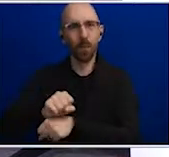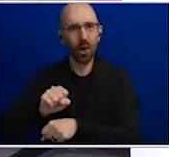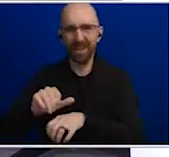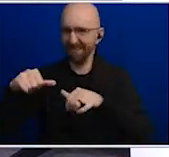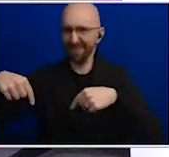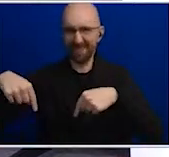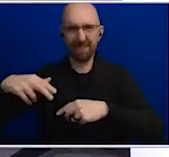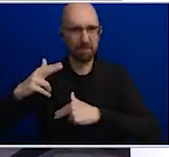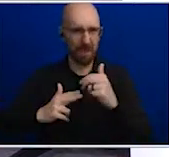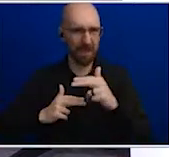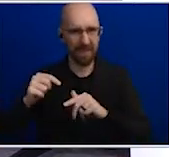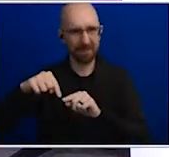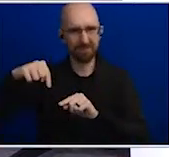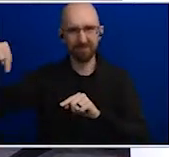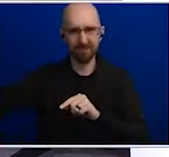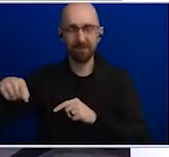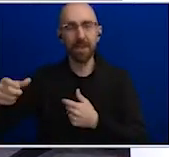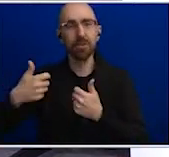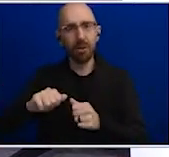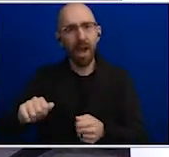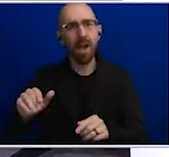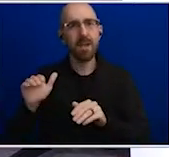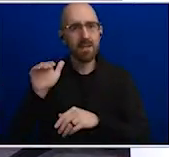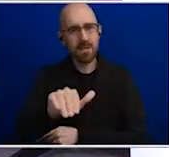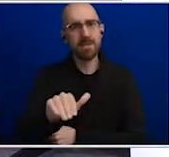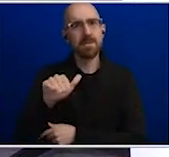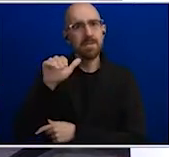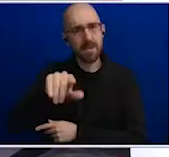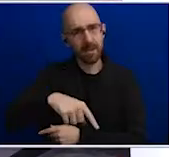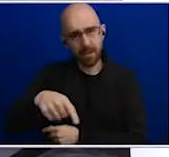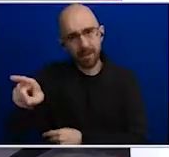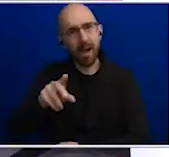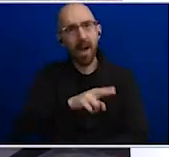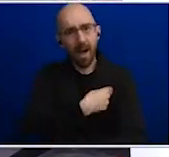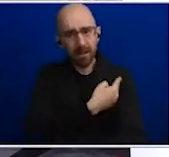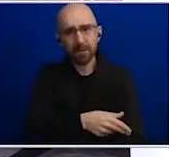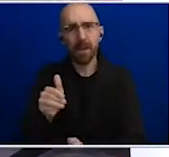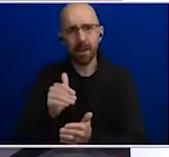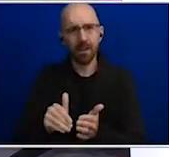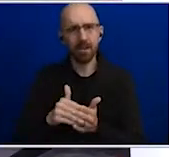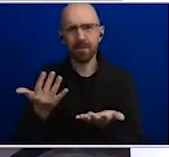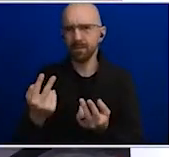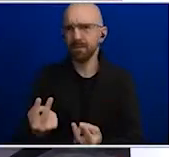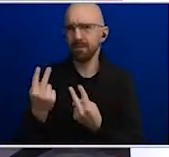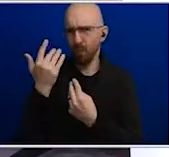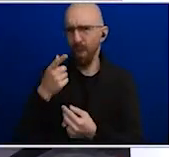for weeks to get you to go to the hospital. Looking back, why do you think you avoided it?